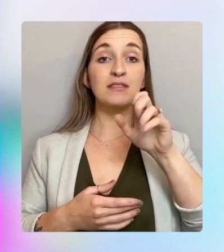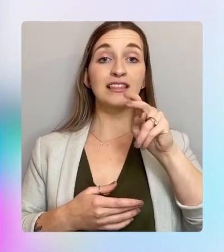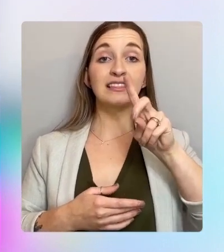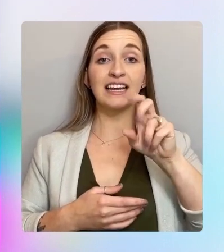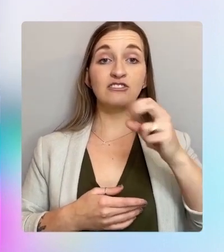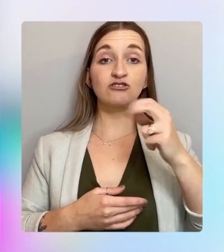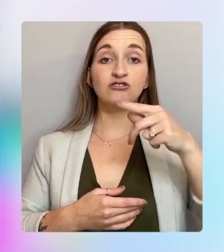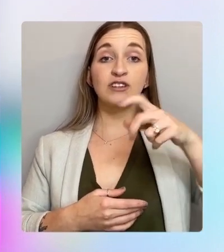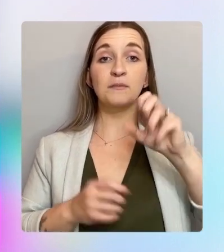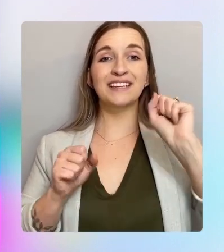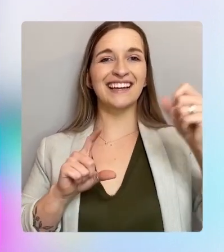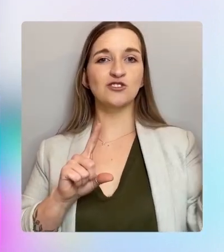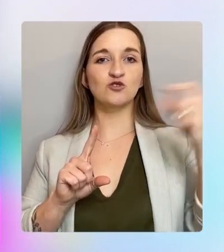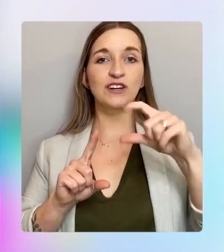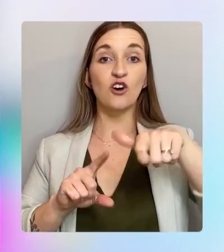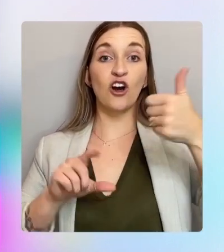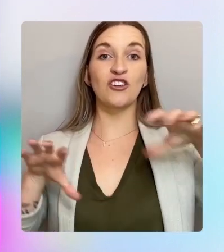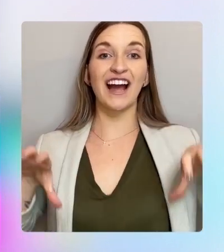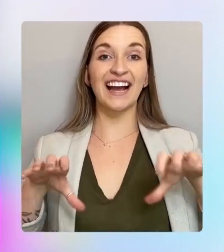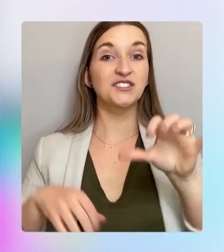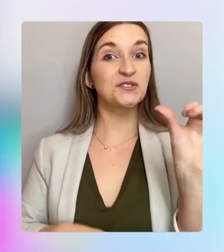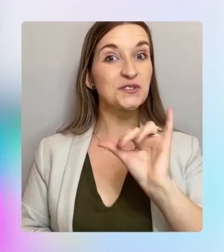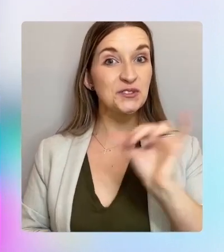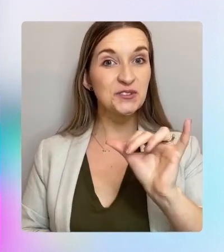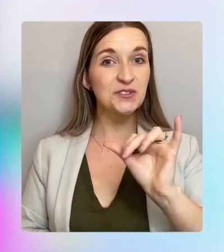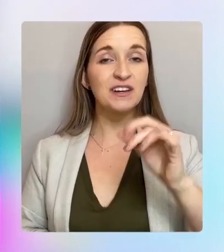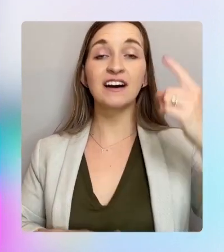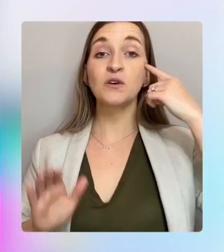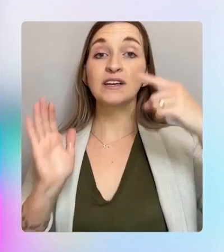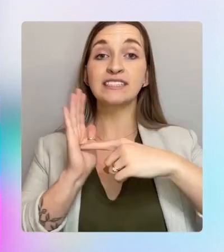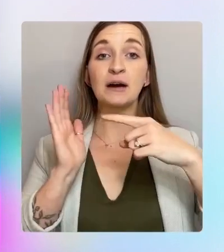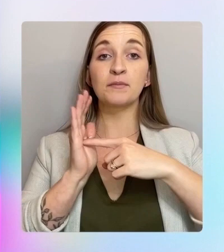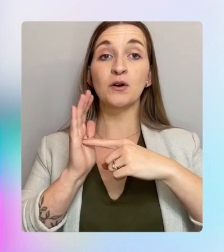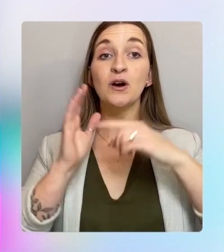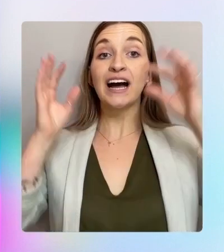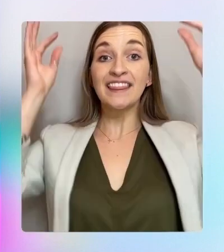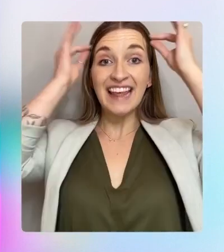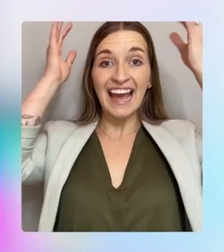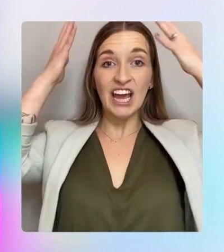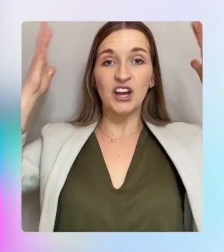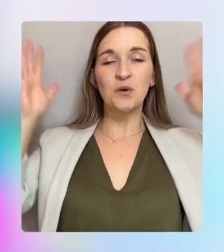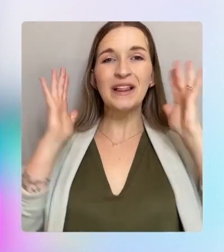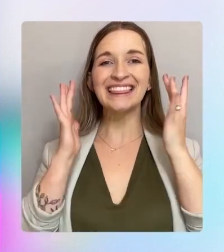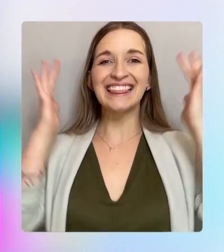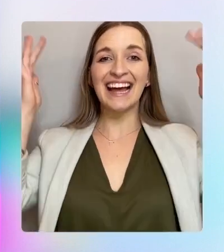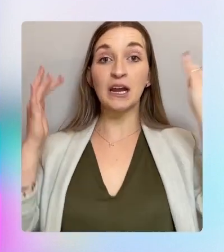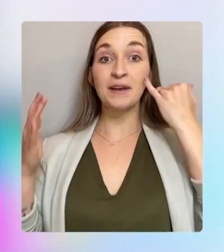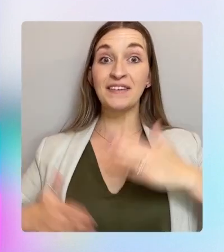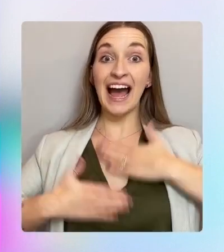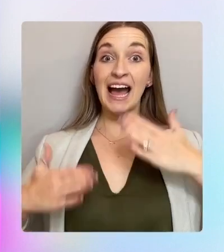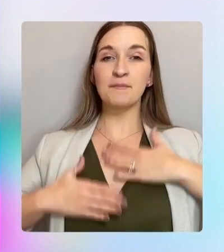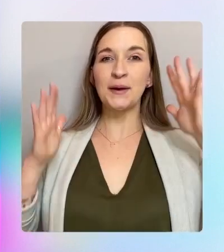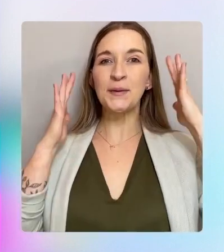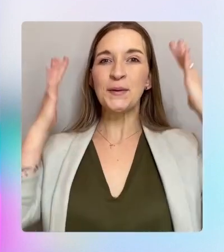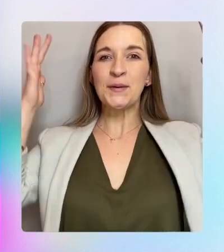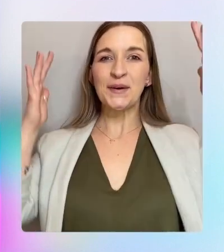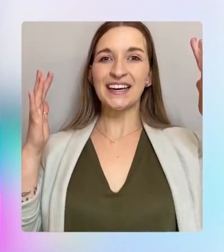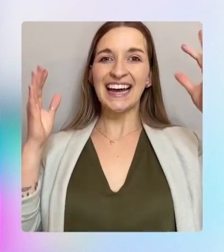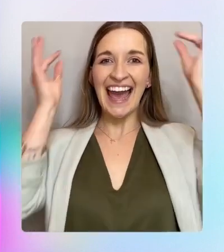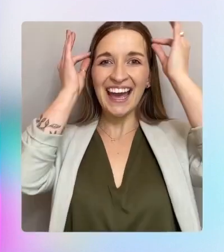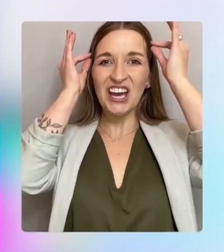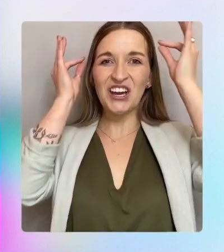facial movements, the blend shapes can also trigger other actions. For instance, the marking on her hair lights up